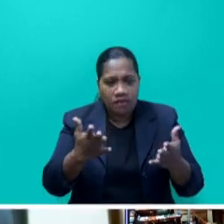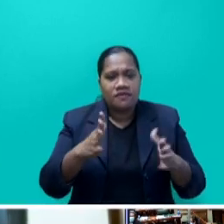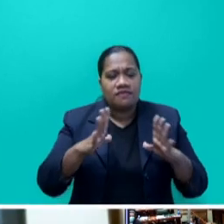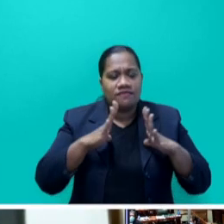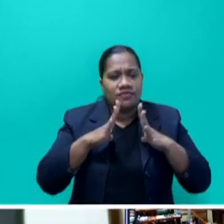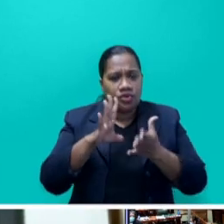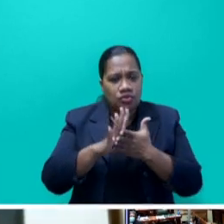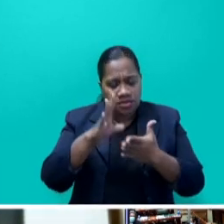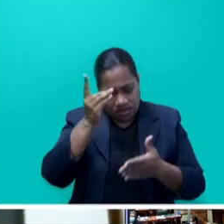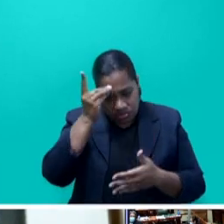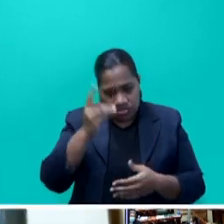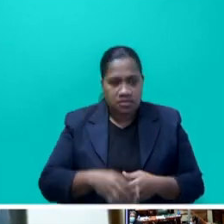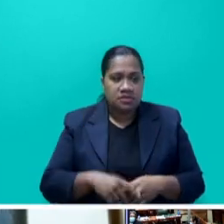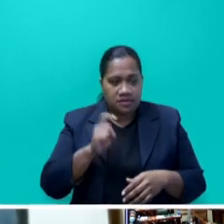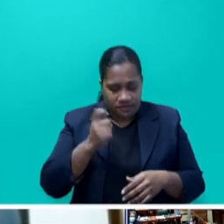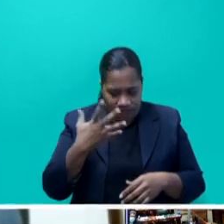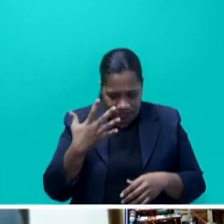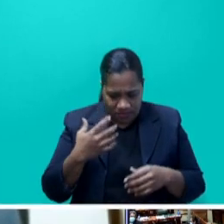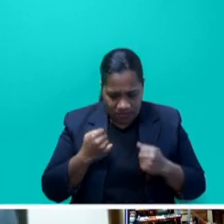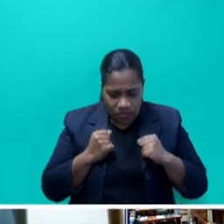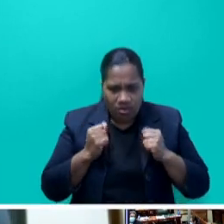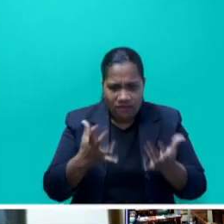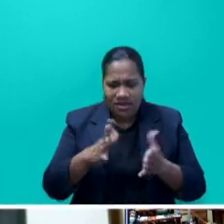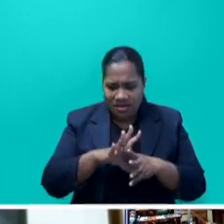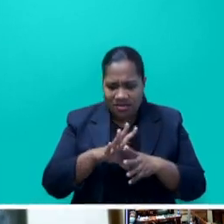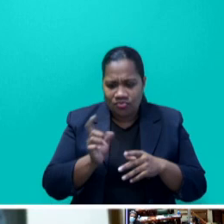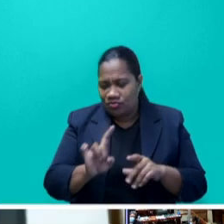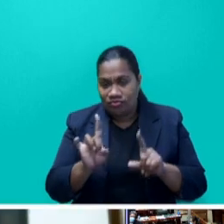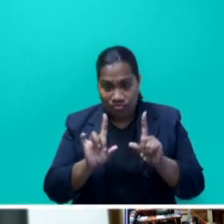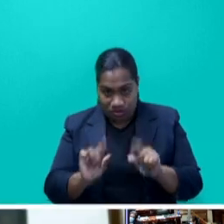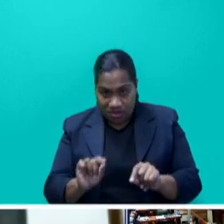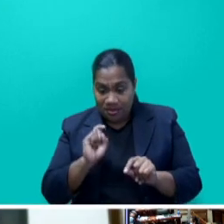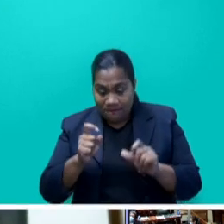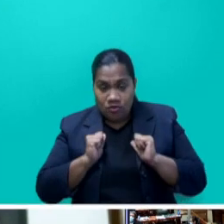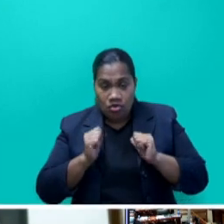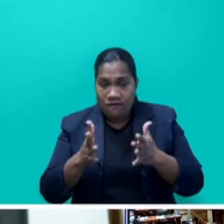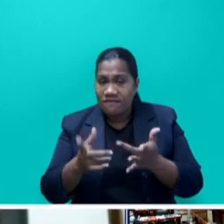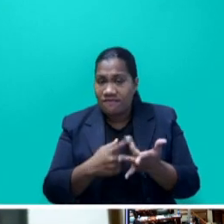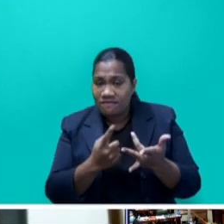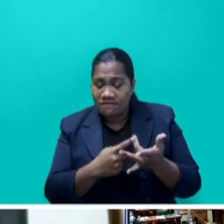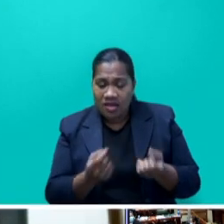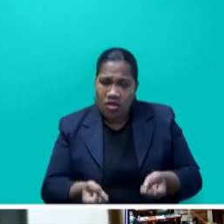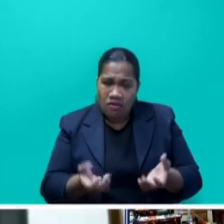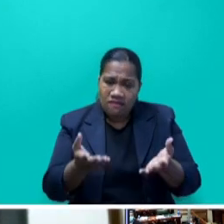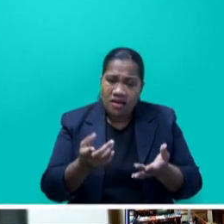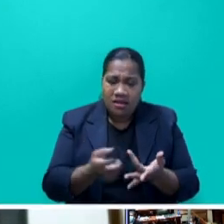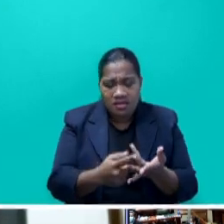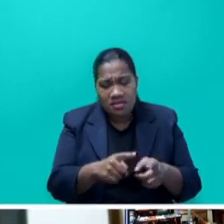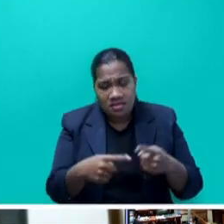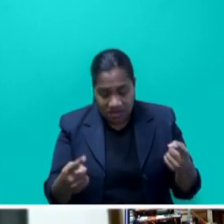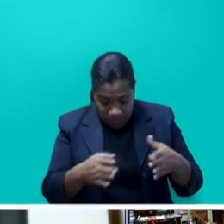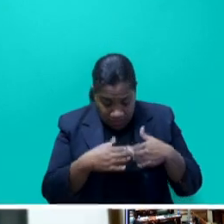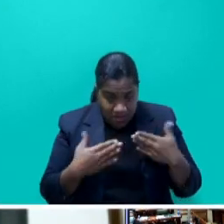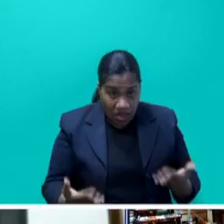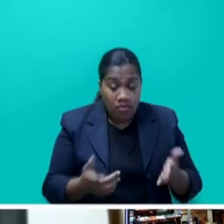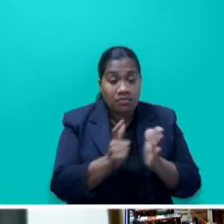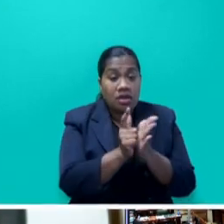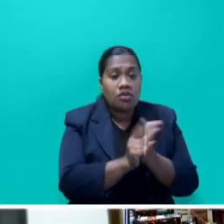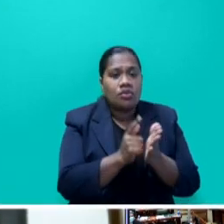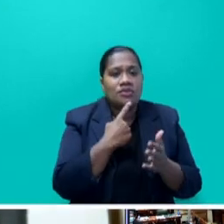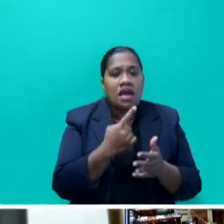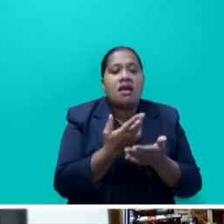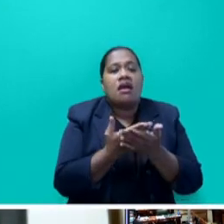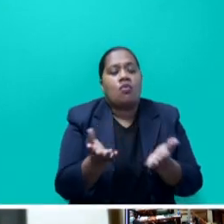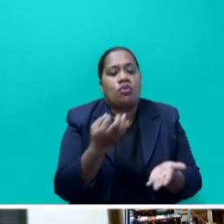we offer, as we already are doing, and if we offer other things, we actually have to now, by law, say, how will we fund